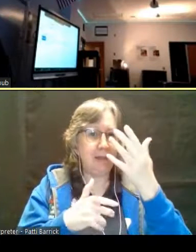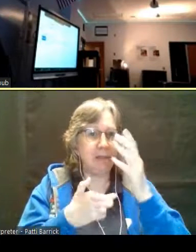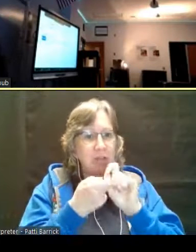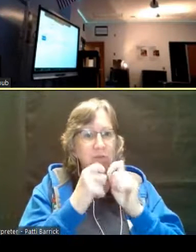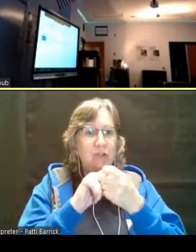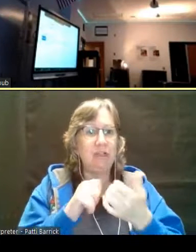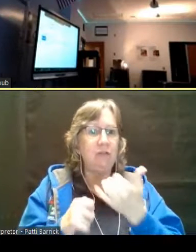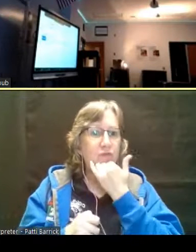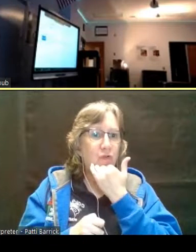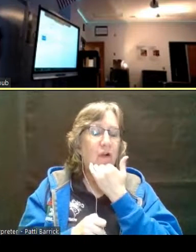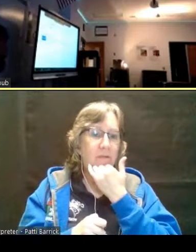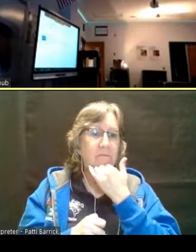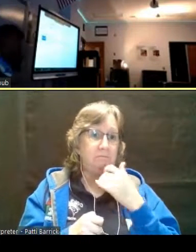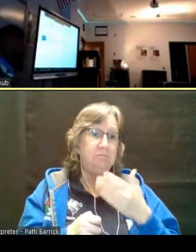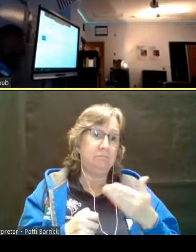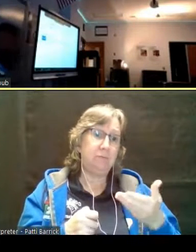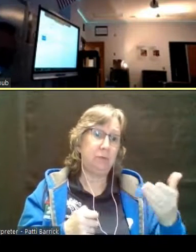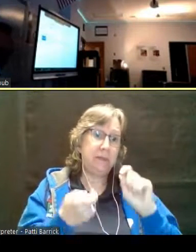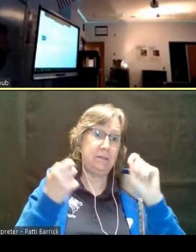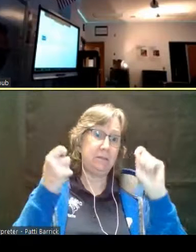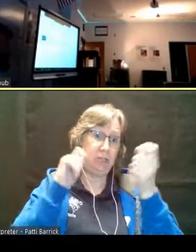So things can change.